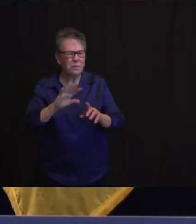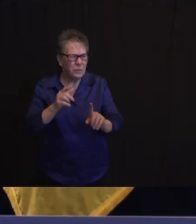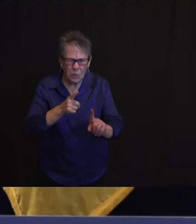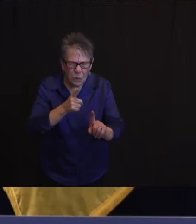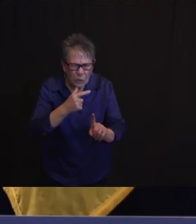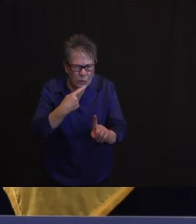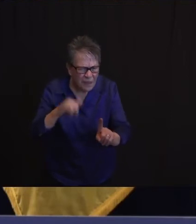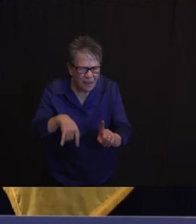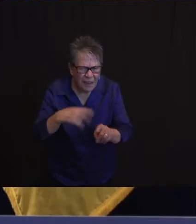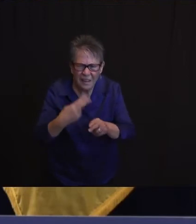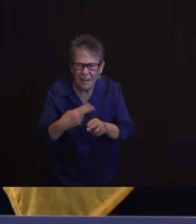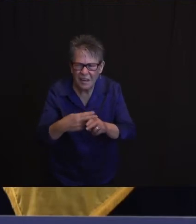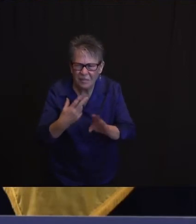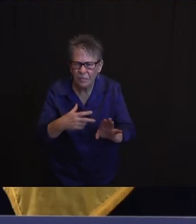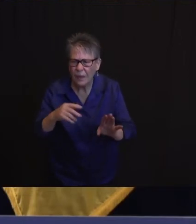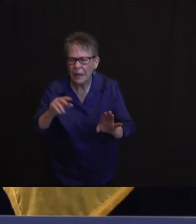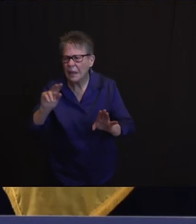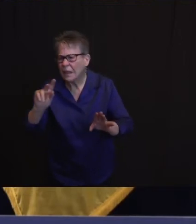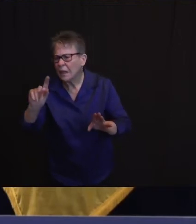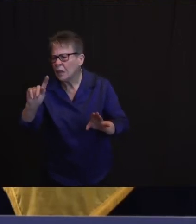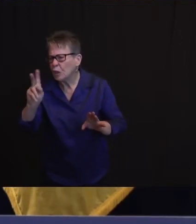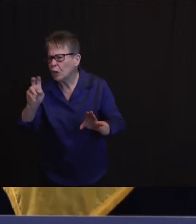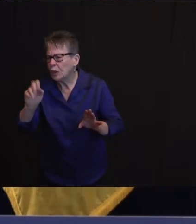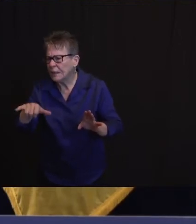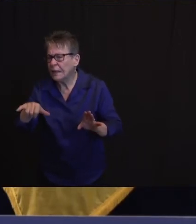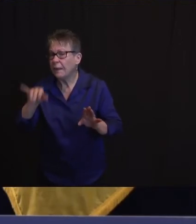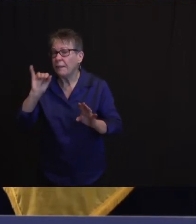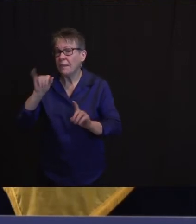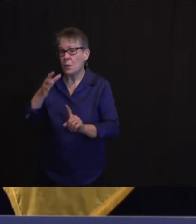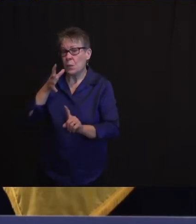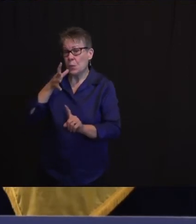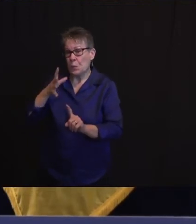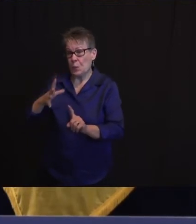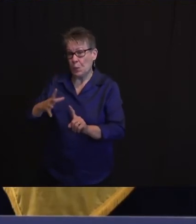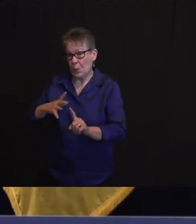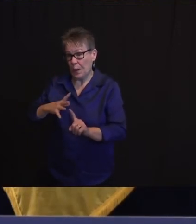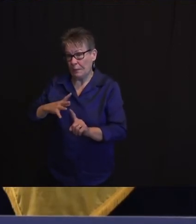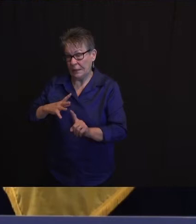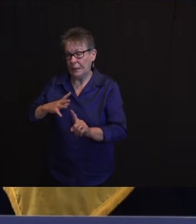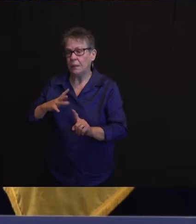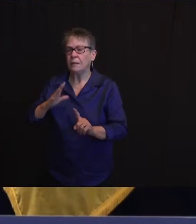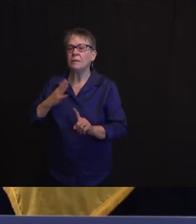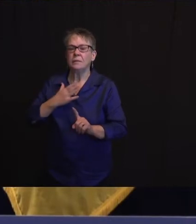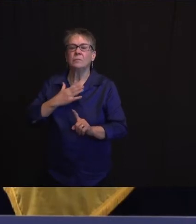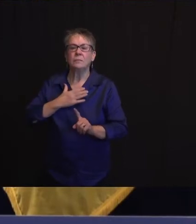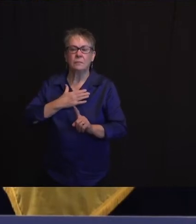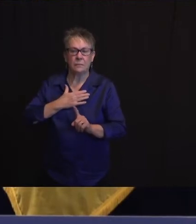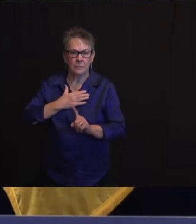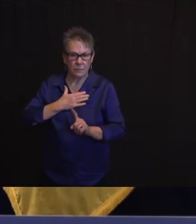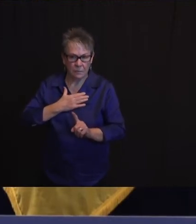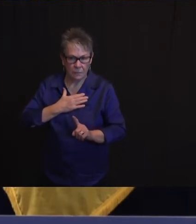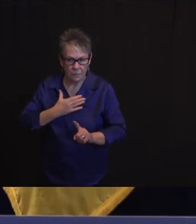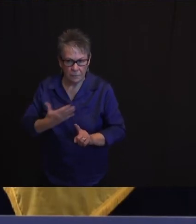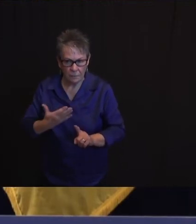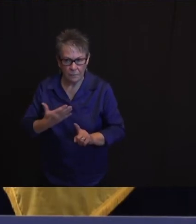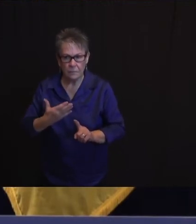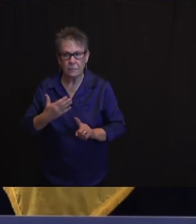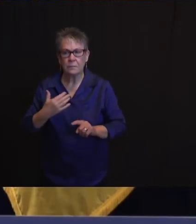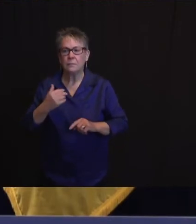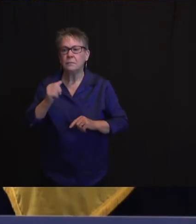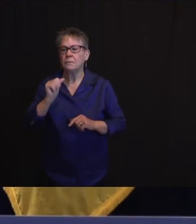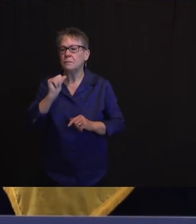Yep. To pleading to a nonviolent felony some 12 years ago. As you're aware, with discussions from legislators